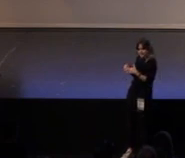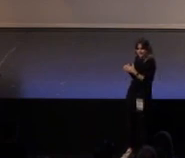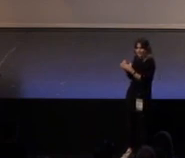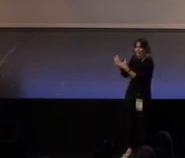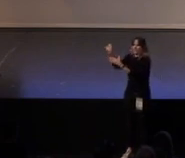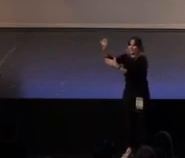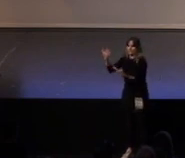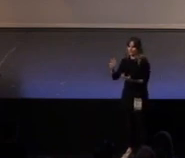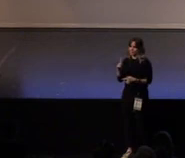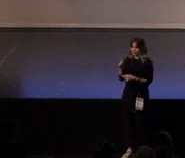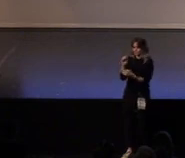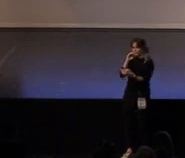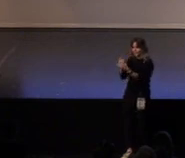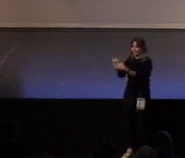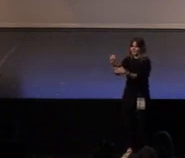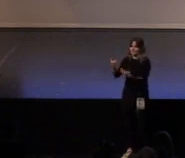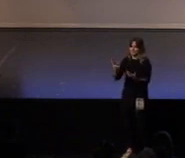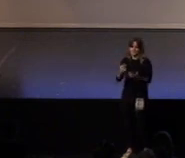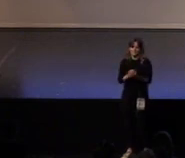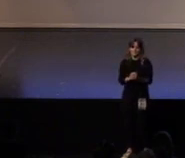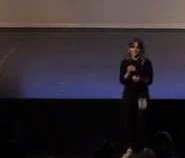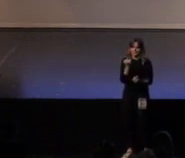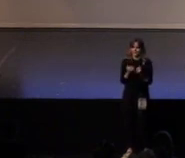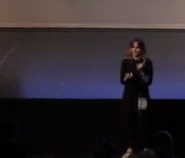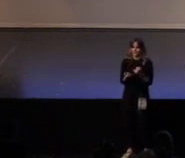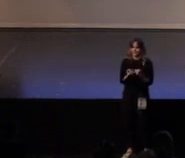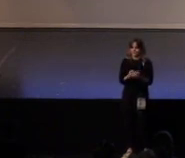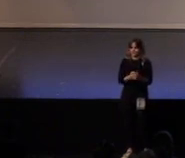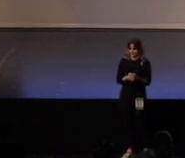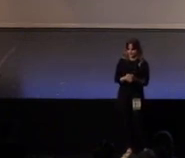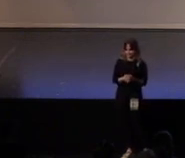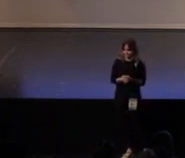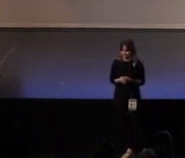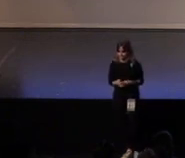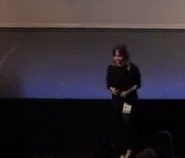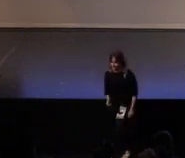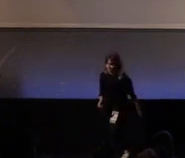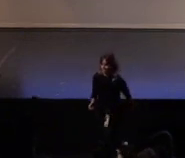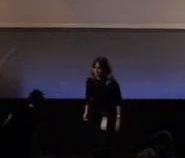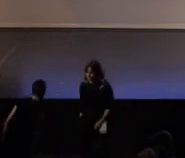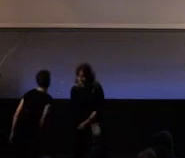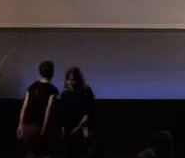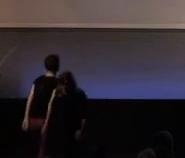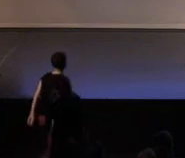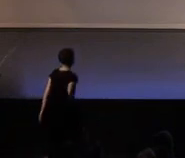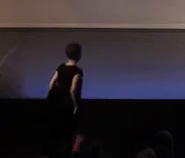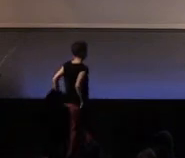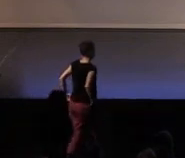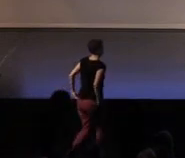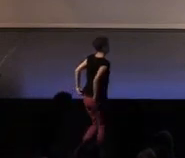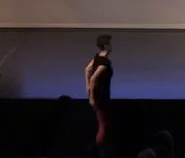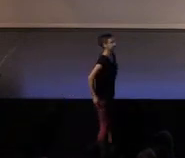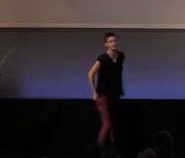er toe doet lolitas toen last kwastje was buiten de pledge flatcoat mail